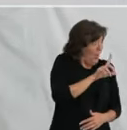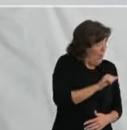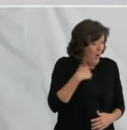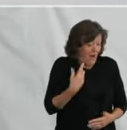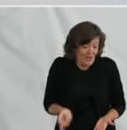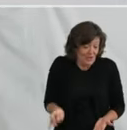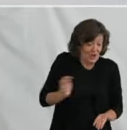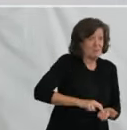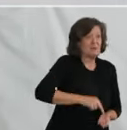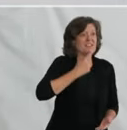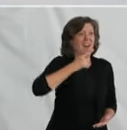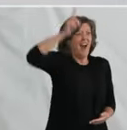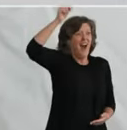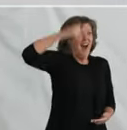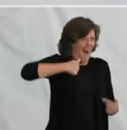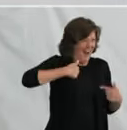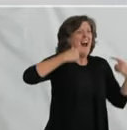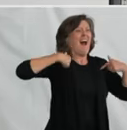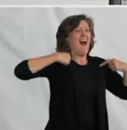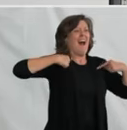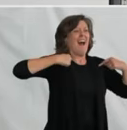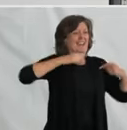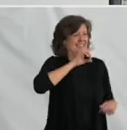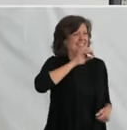did it!